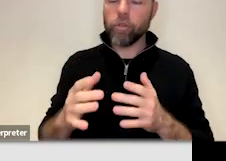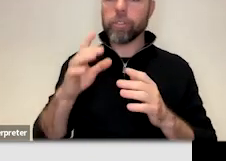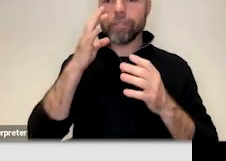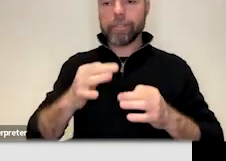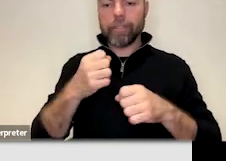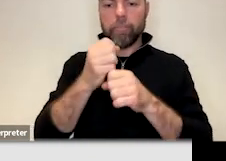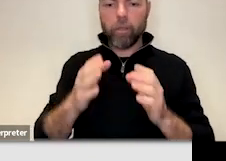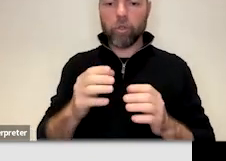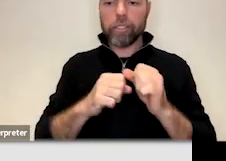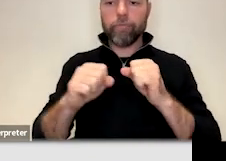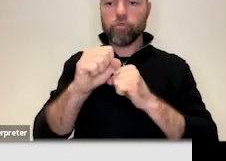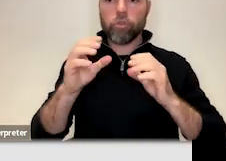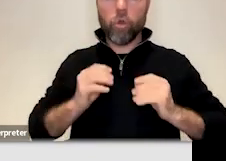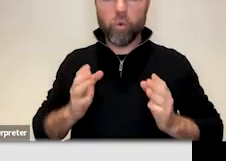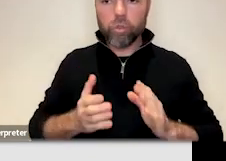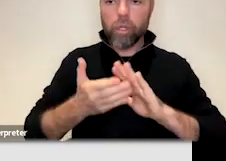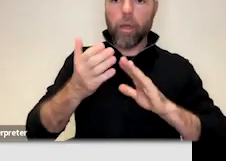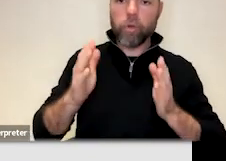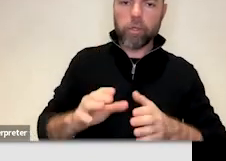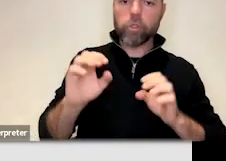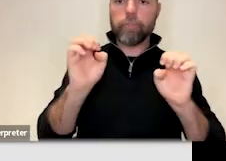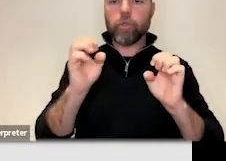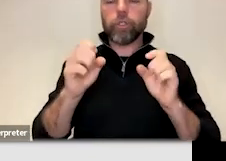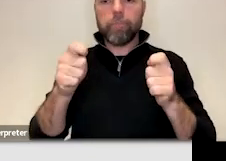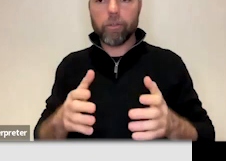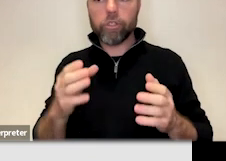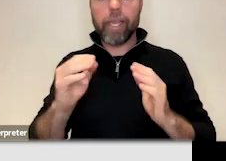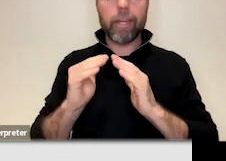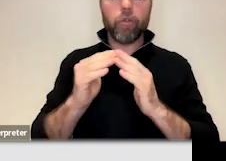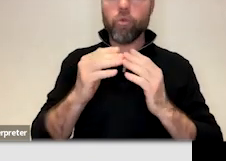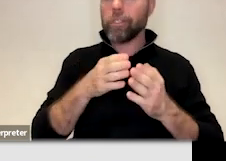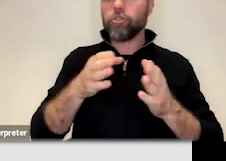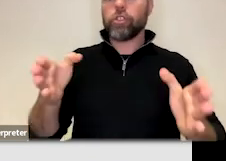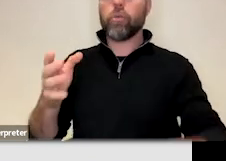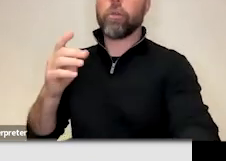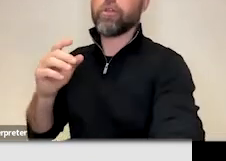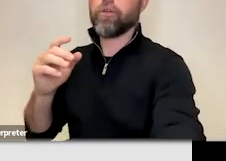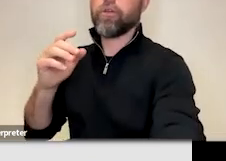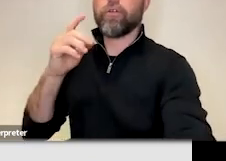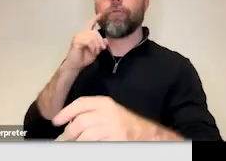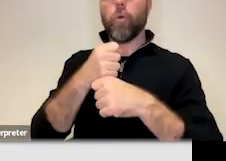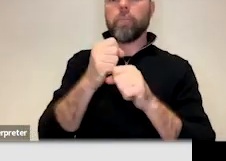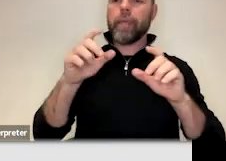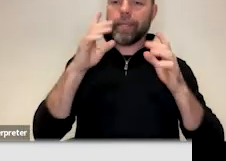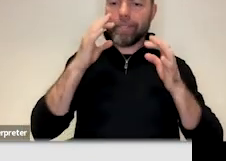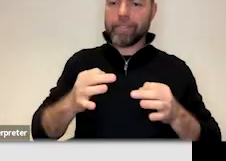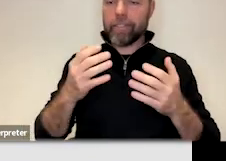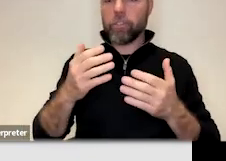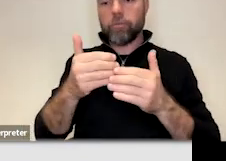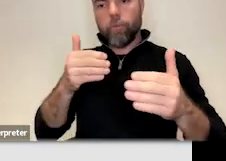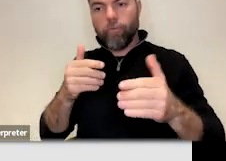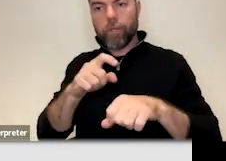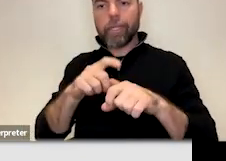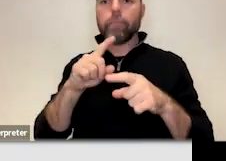makers, infrastructure owners, operators, emergency managers, and communities at large to make decisions proactively today to ensure